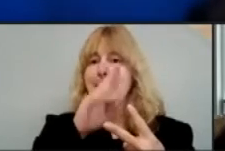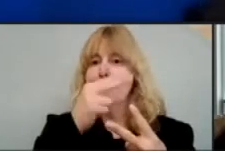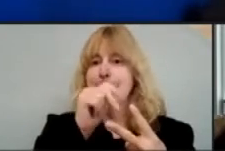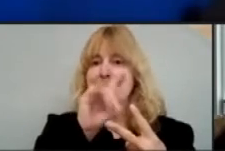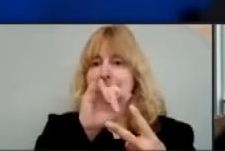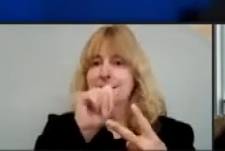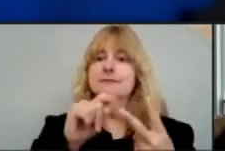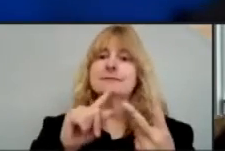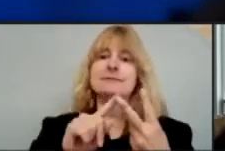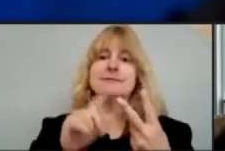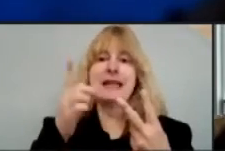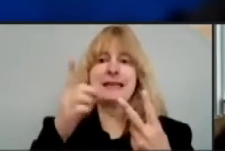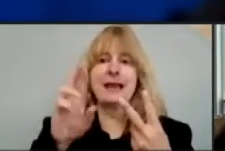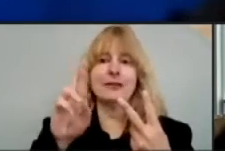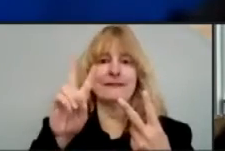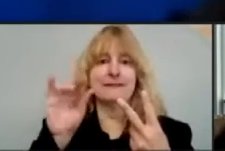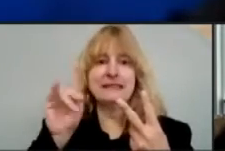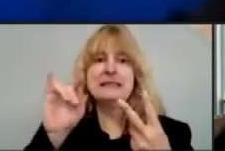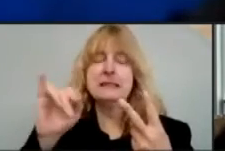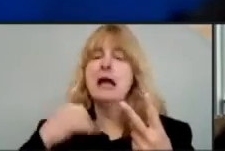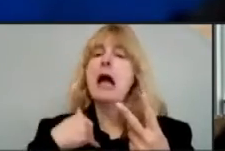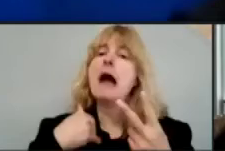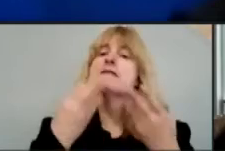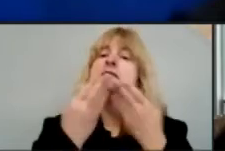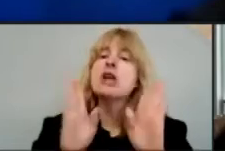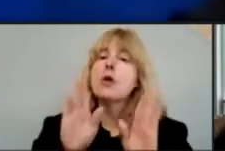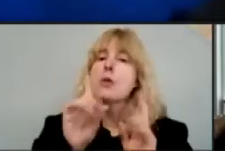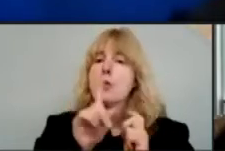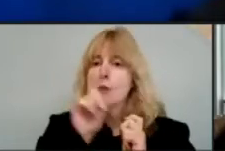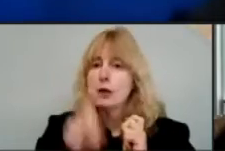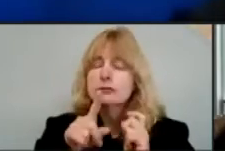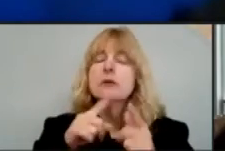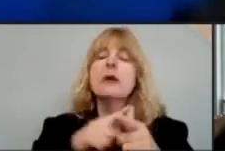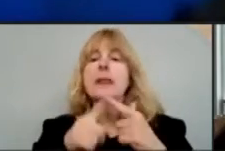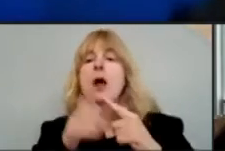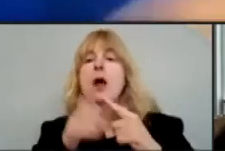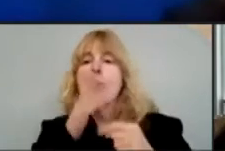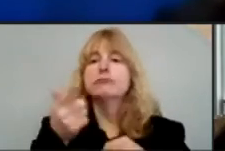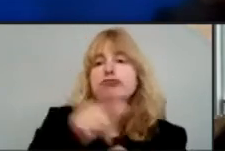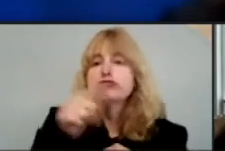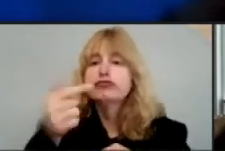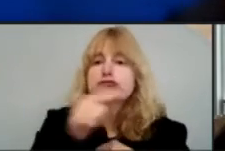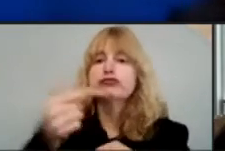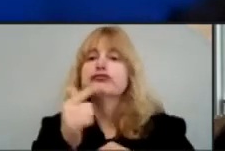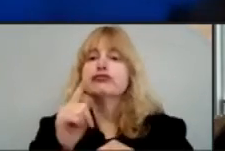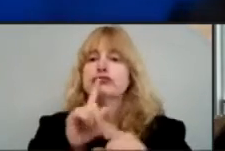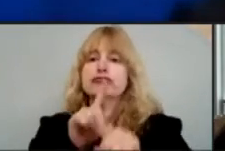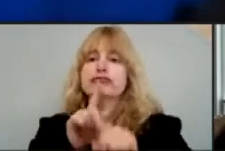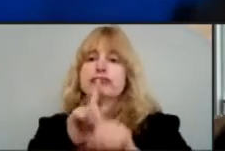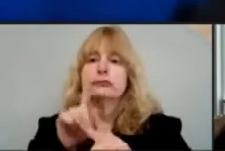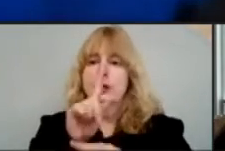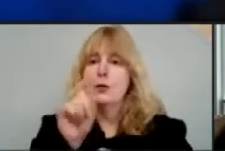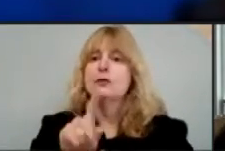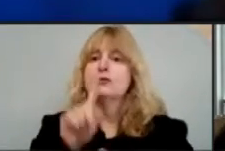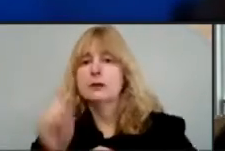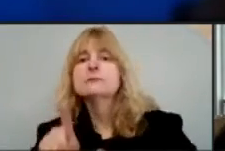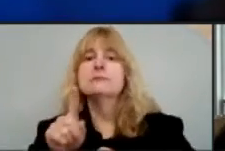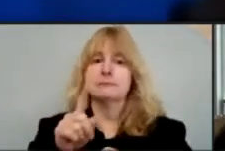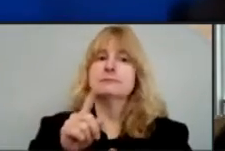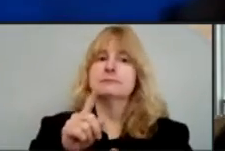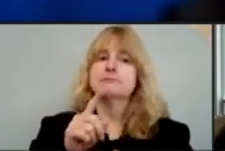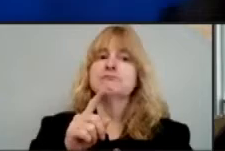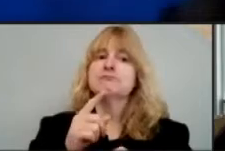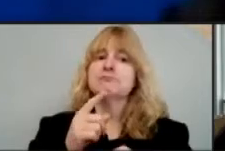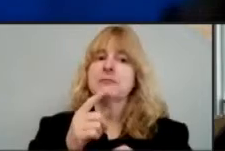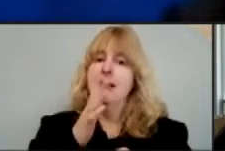question, and then we would love to have Dr. Veda first, if you would answer it, and then Rajeshri, and then Dr. Veda, feel free